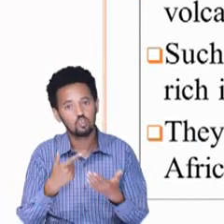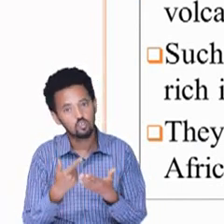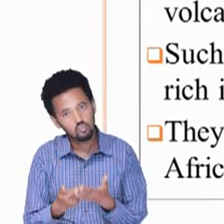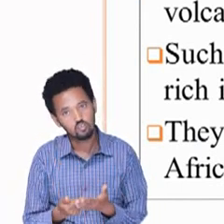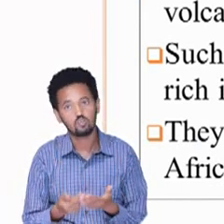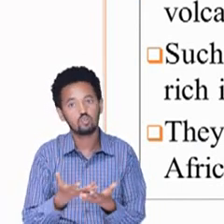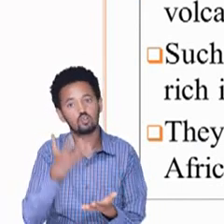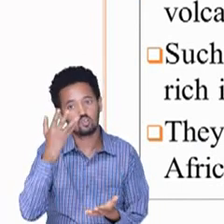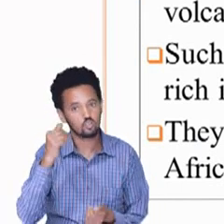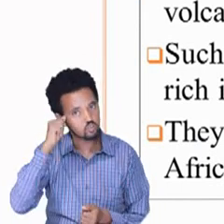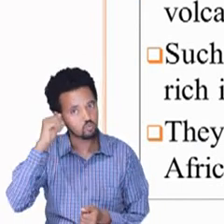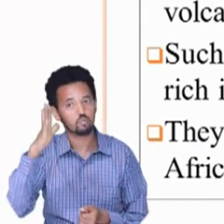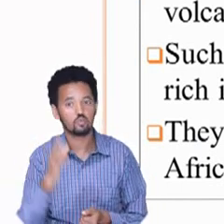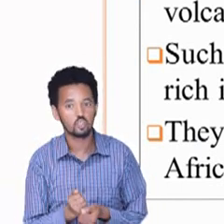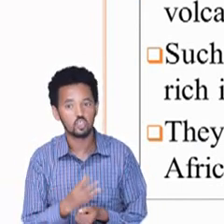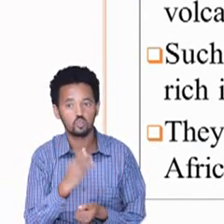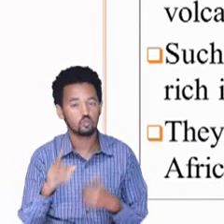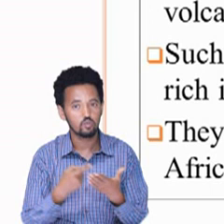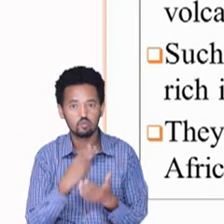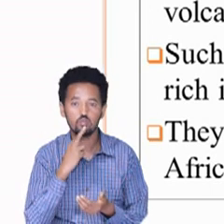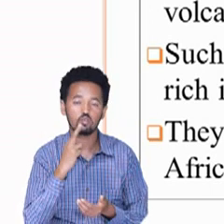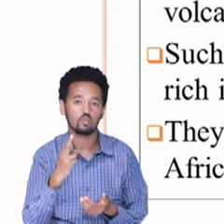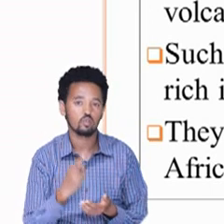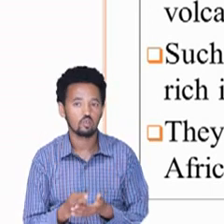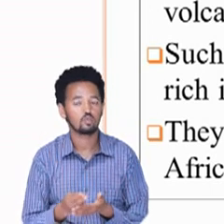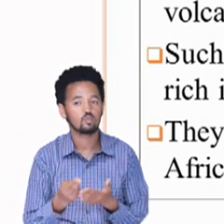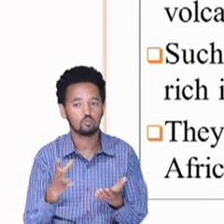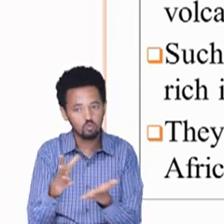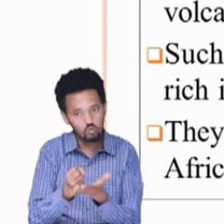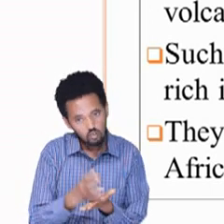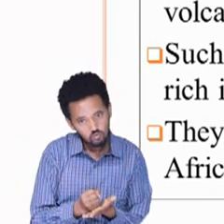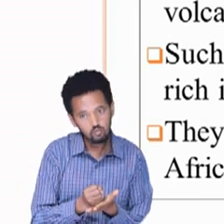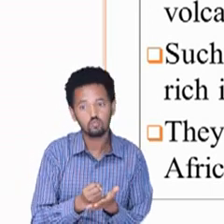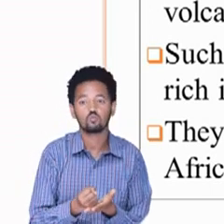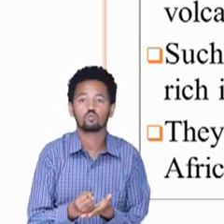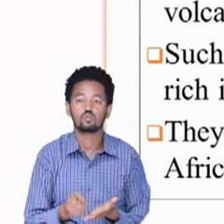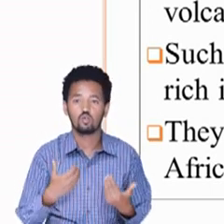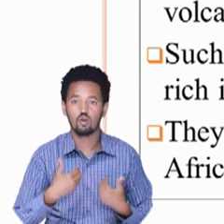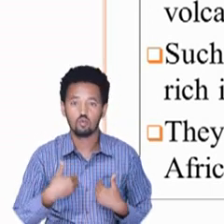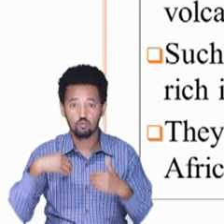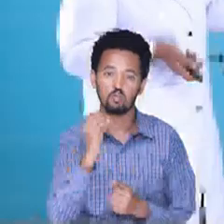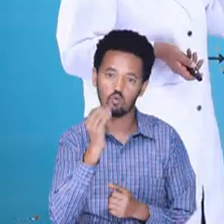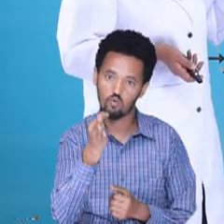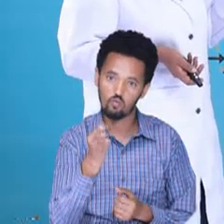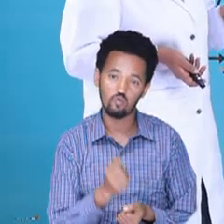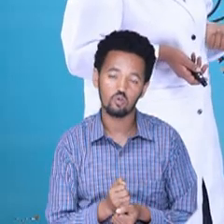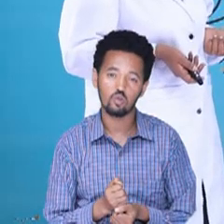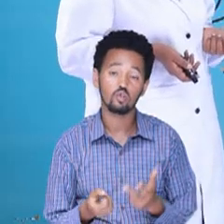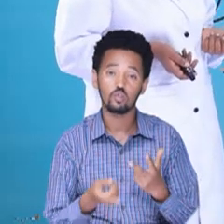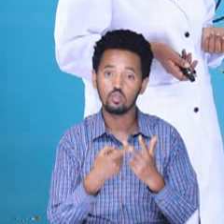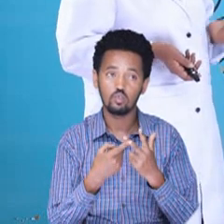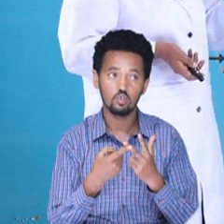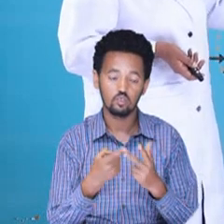rich in humus, so these are most productive soil in Africa. The third type